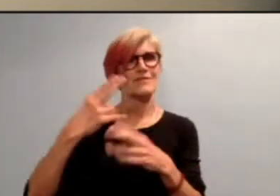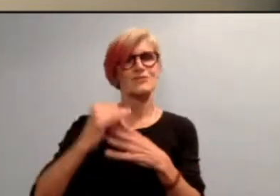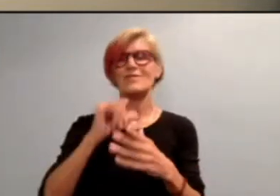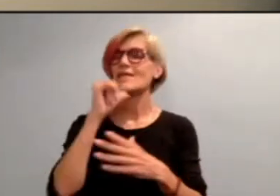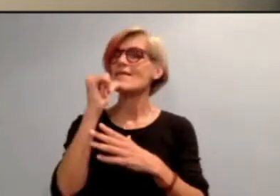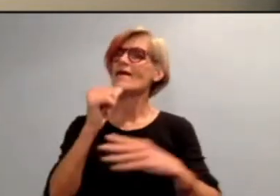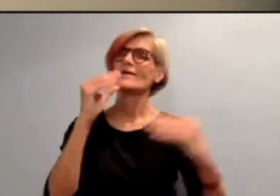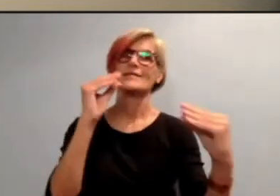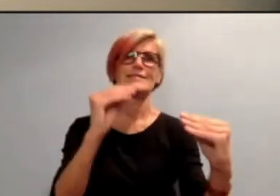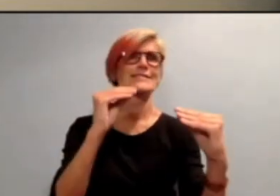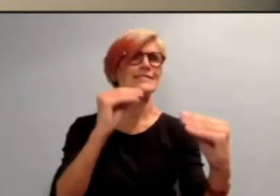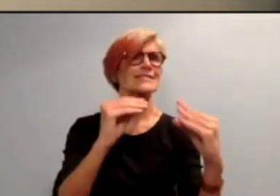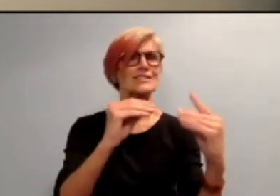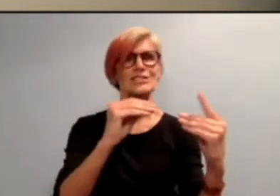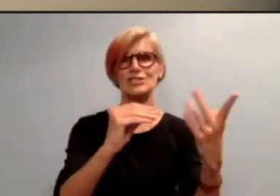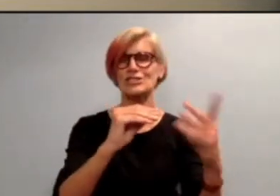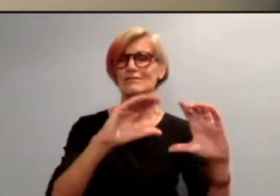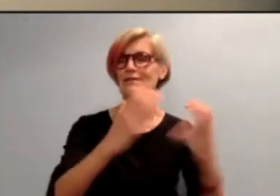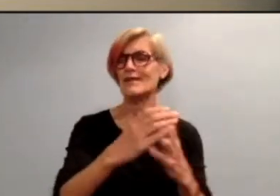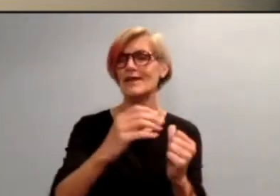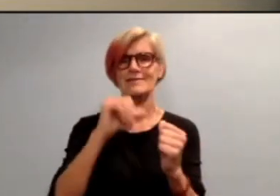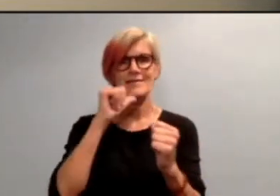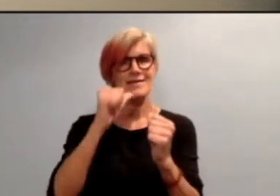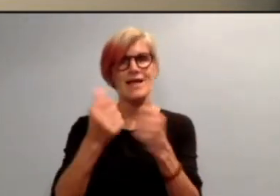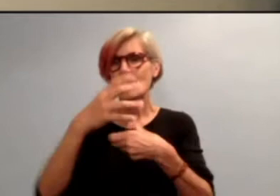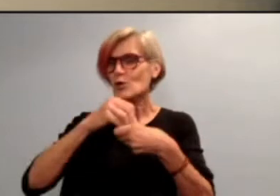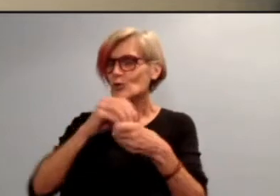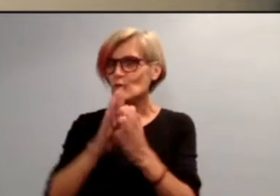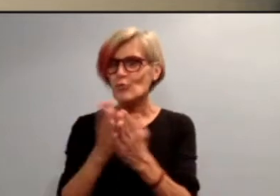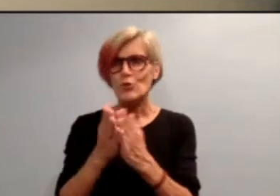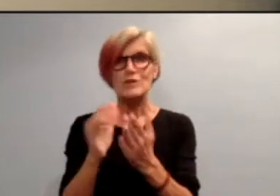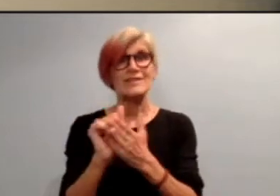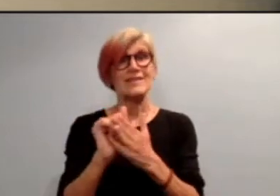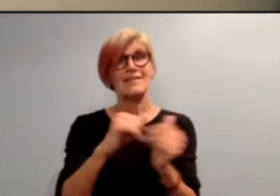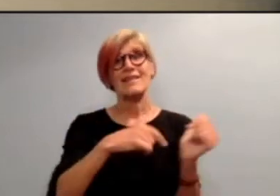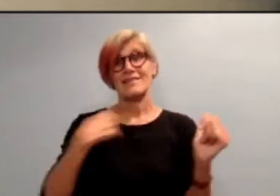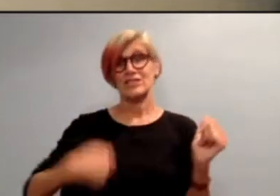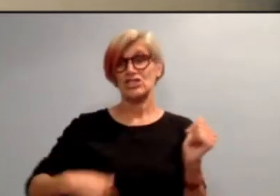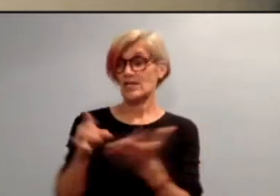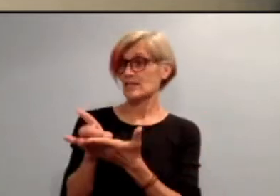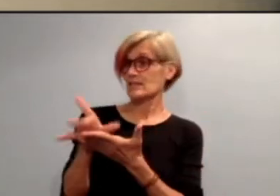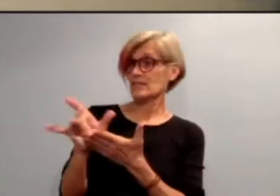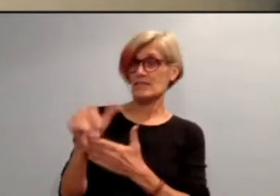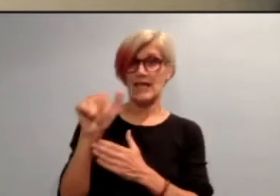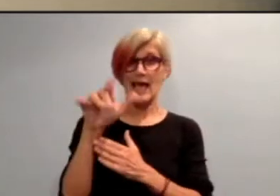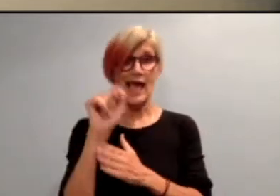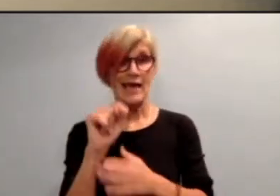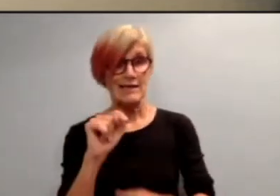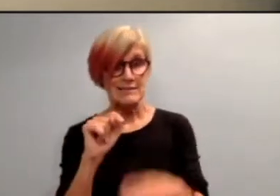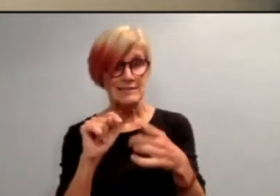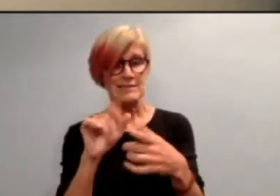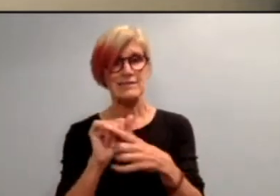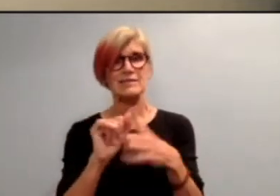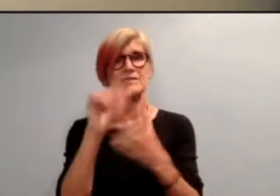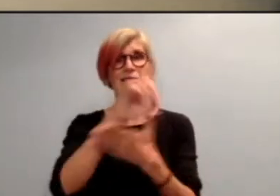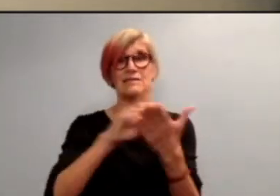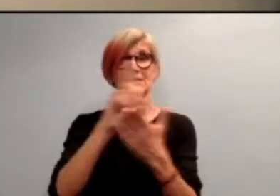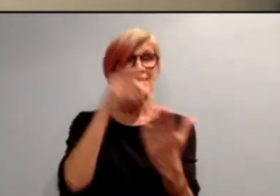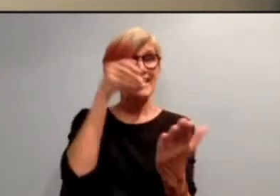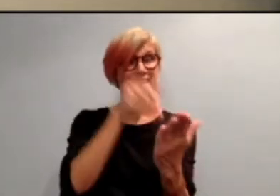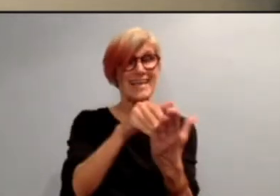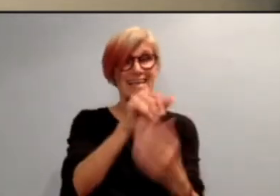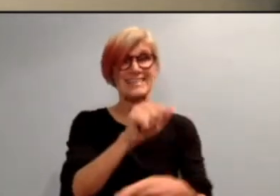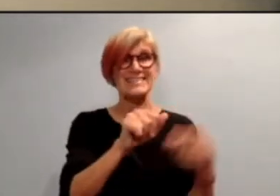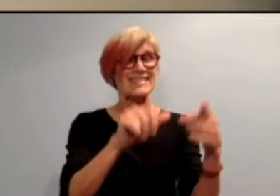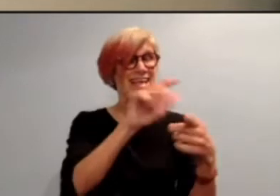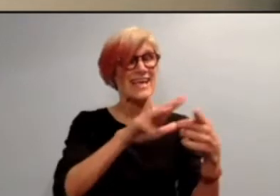books, like the Chinese Exclusion Act, discrimination against our South Asian community post 9/11, how